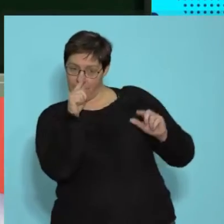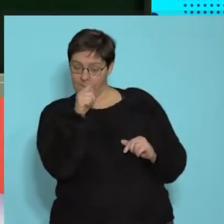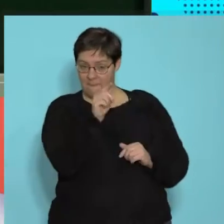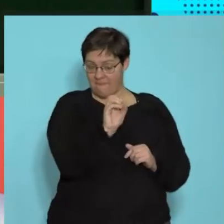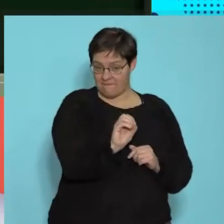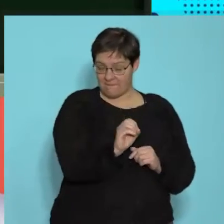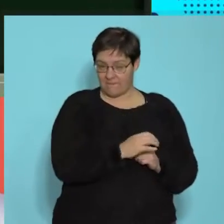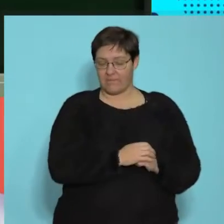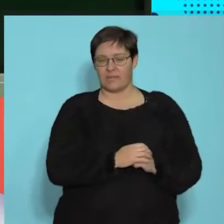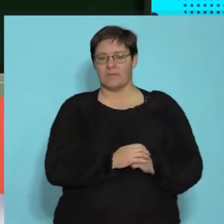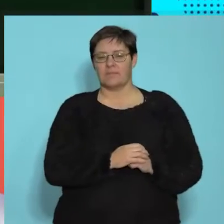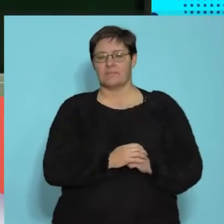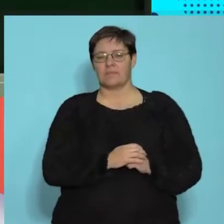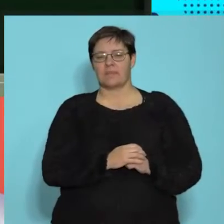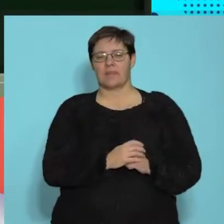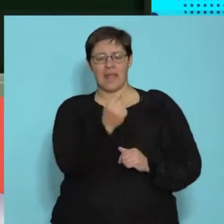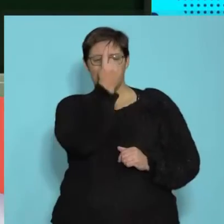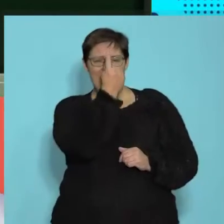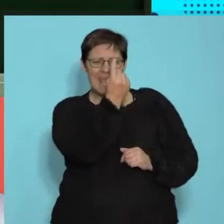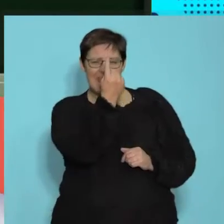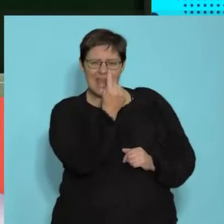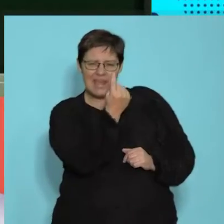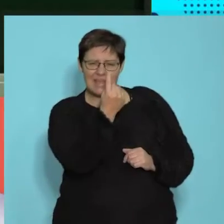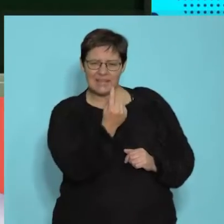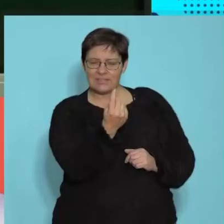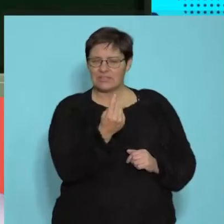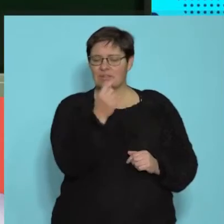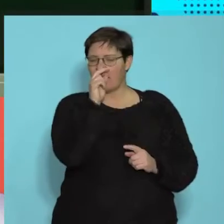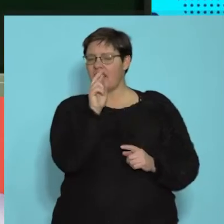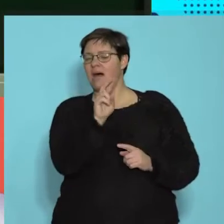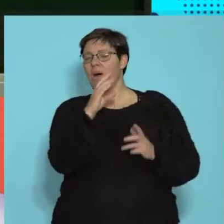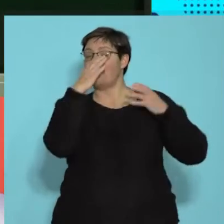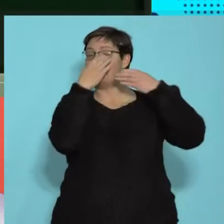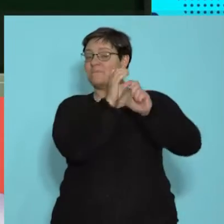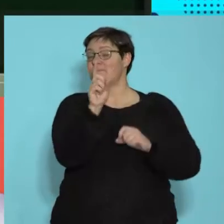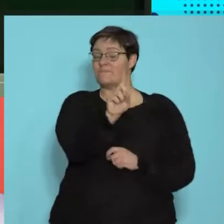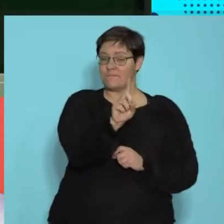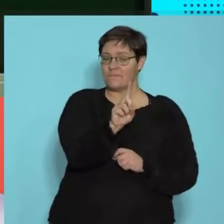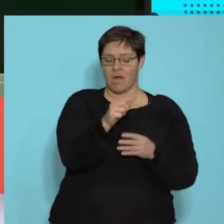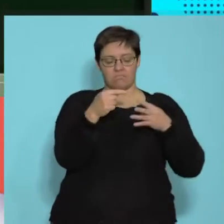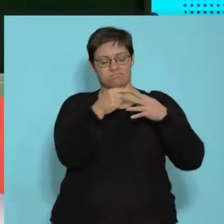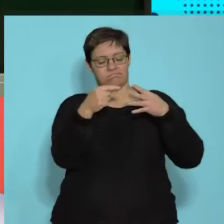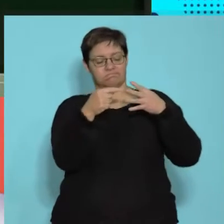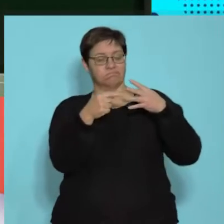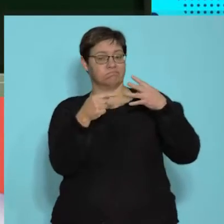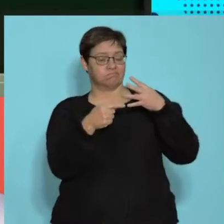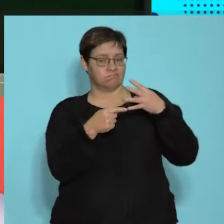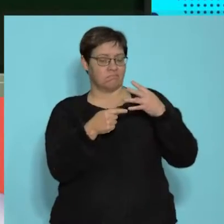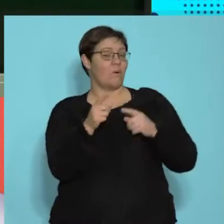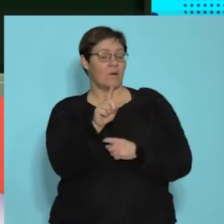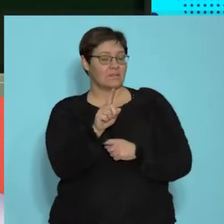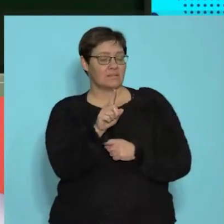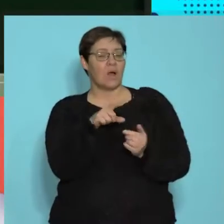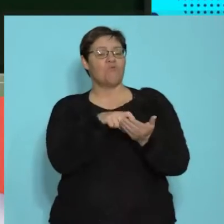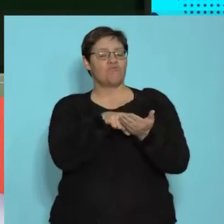paying attention, I hope you have, every single time that we're looking at, we have focused on the one point, and that